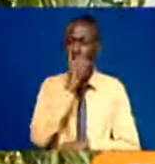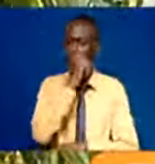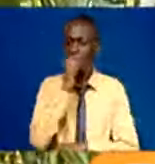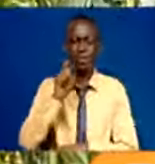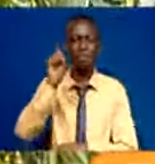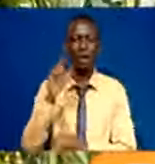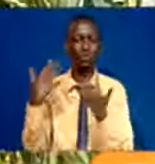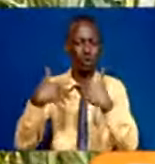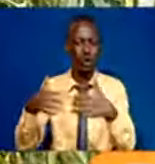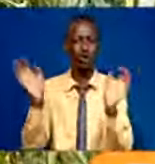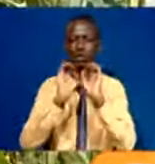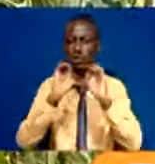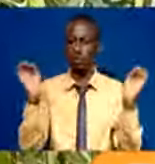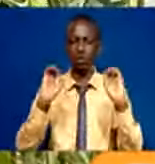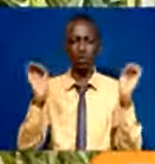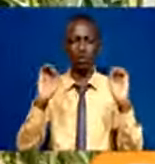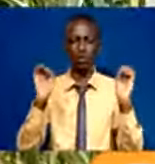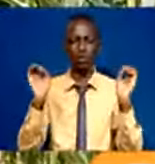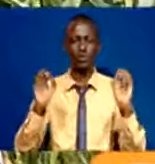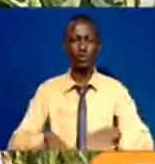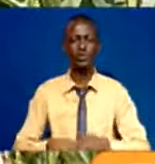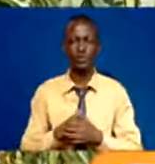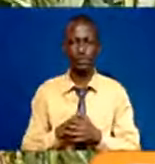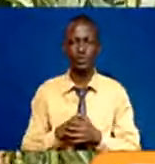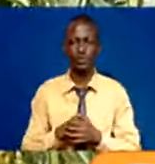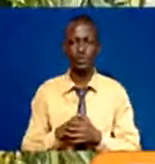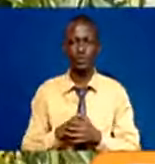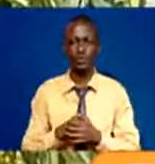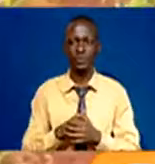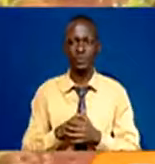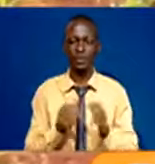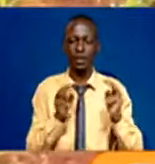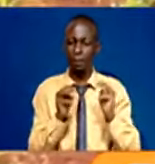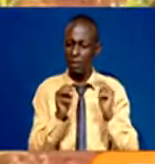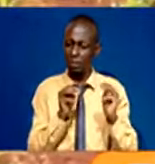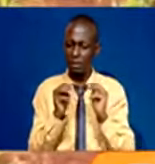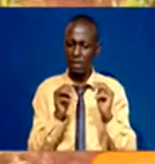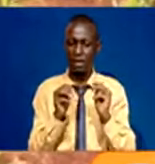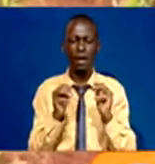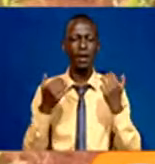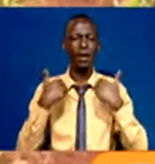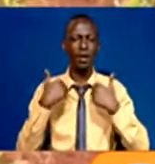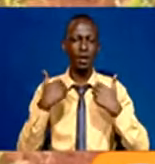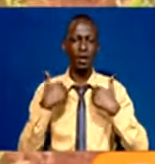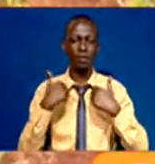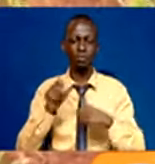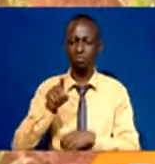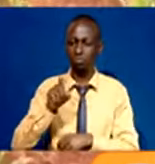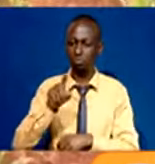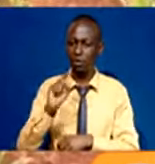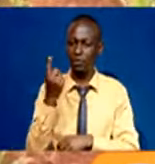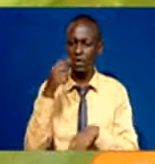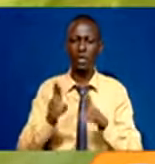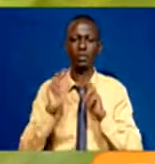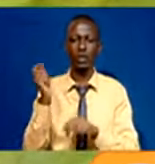to lose. I don't really have to lose this, that there's some management. The fall armyworm was first reported